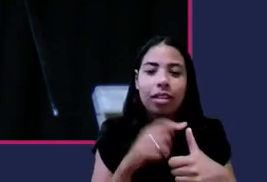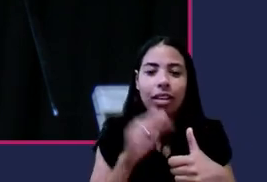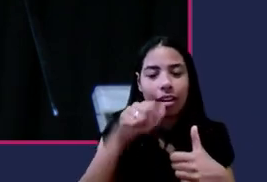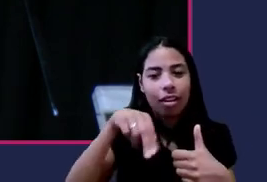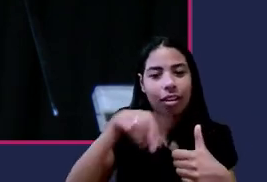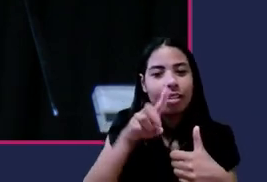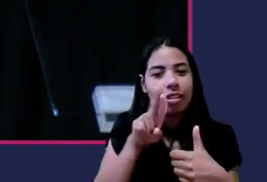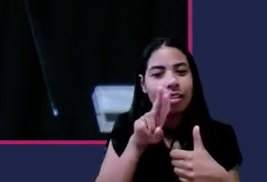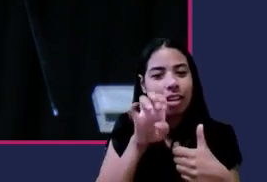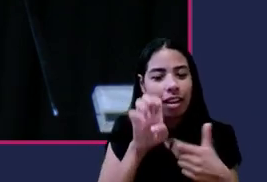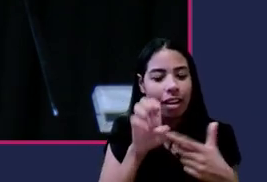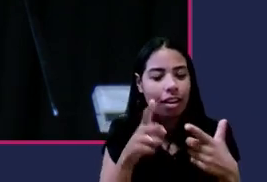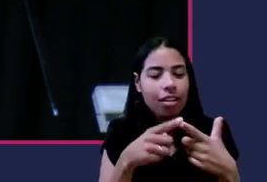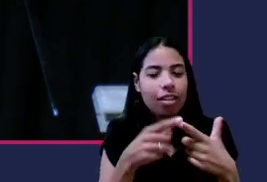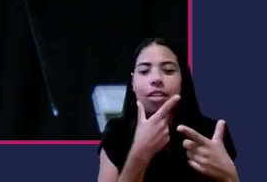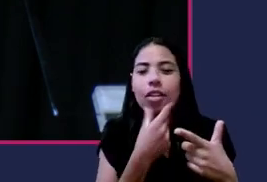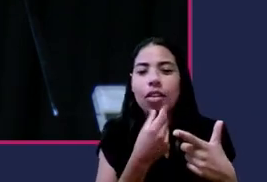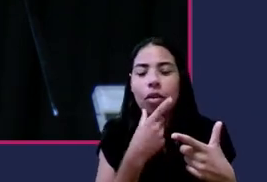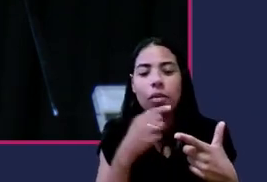Where are you guys?